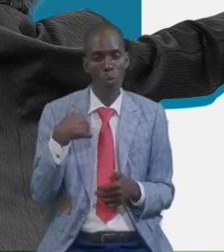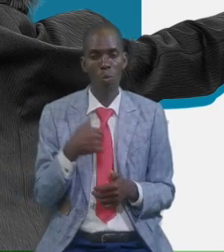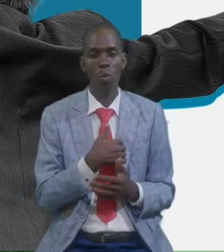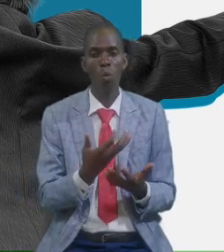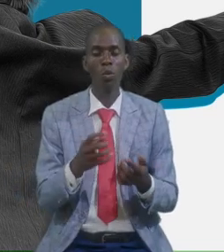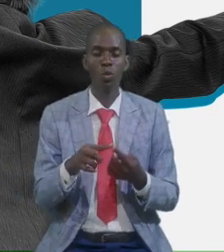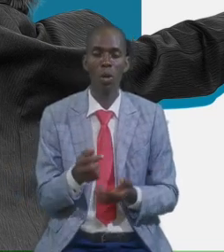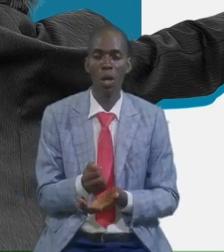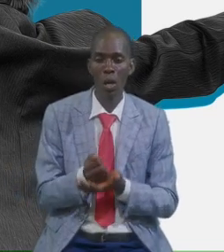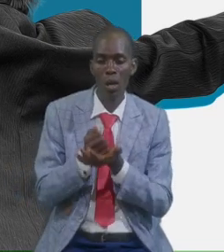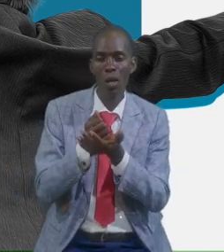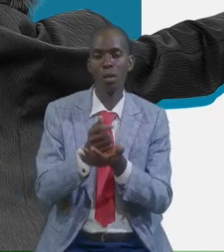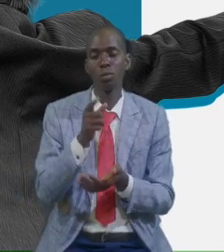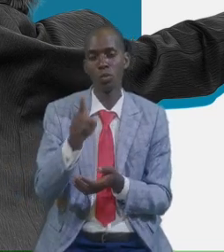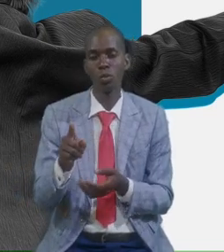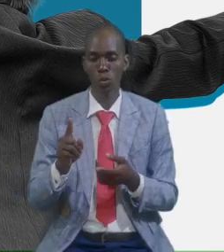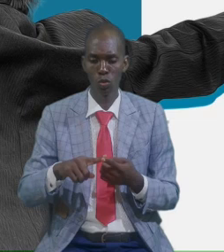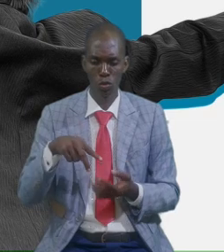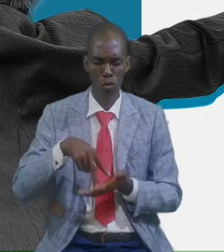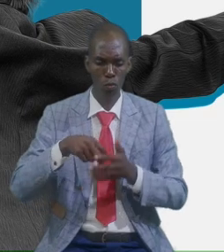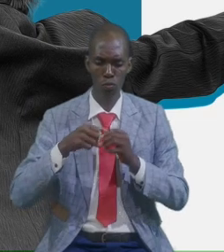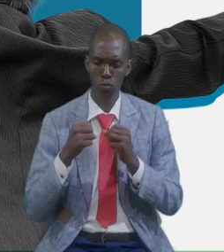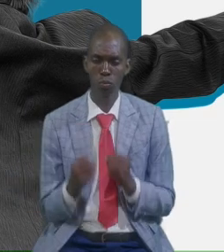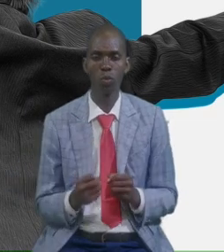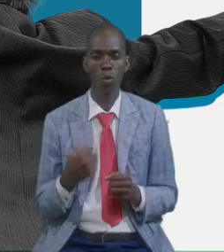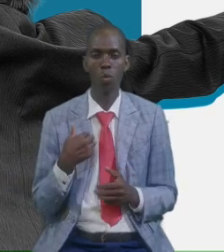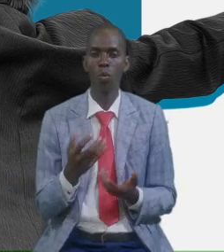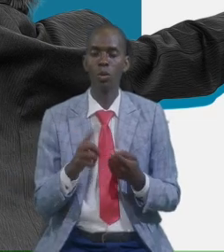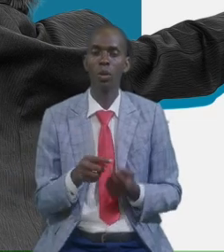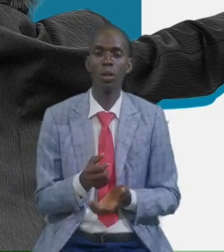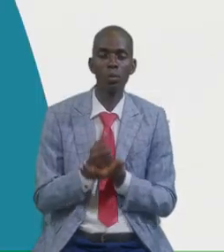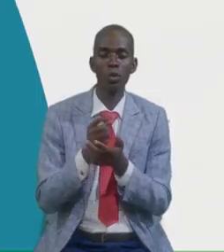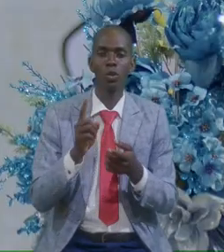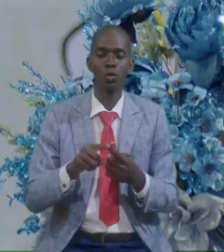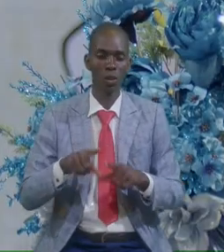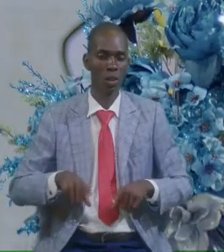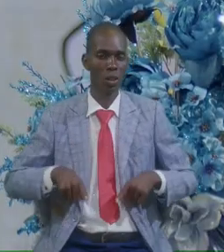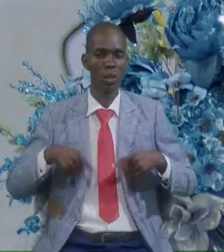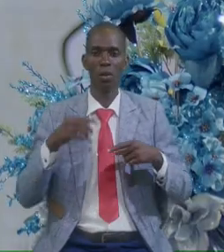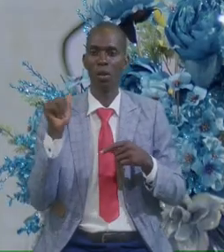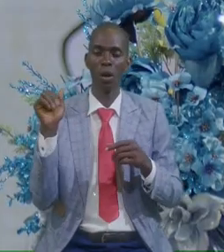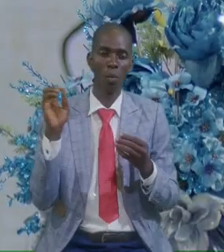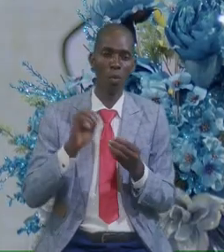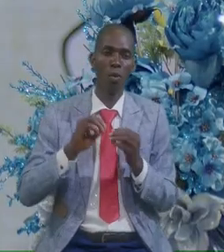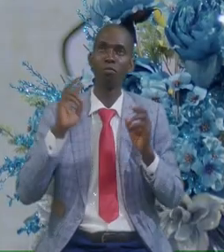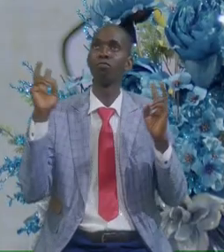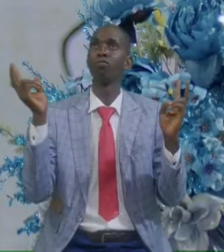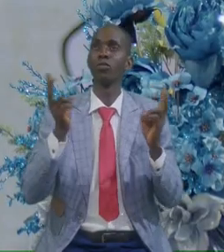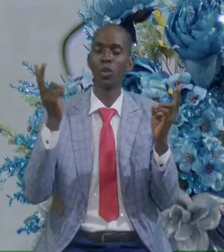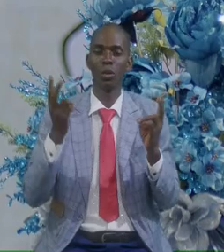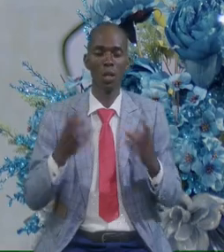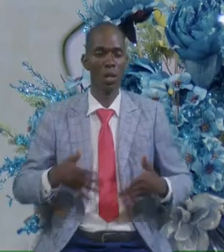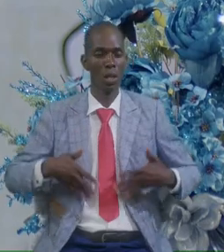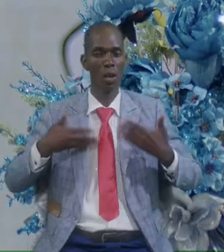a Christian life. Want to help you live a victorious life over sin, over